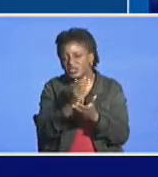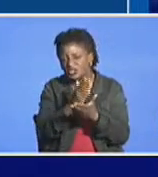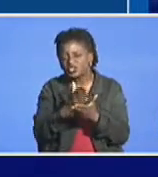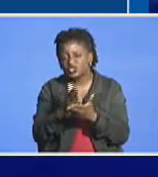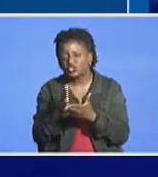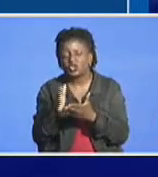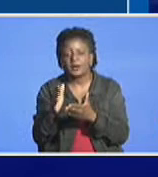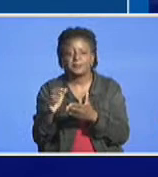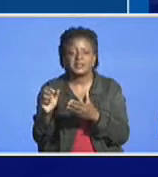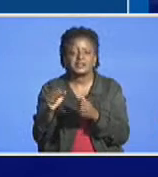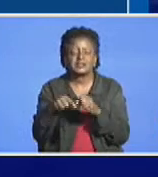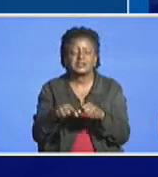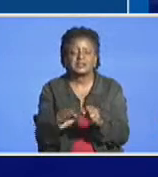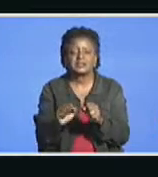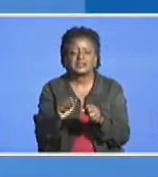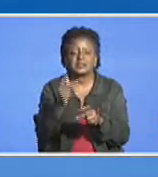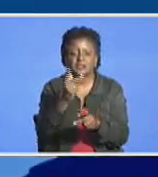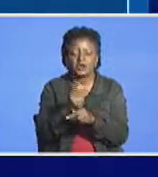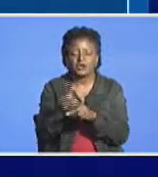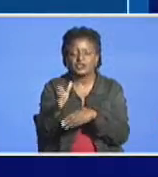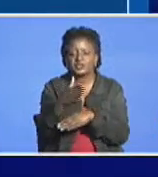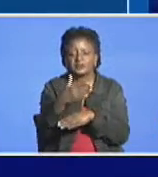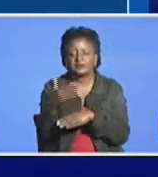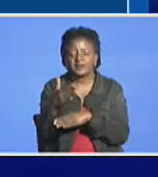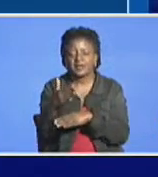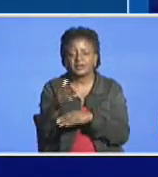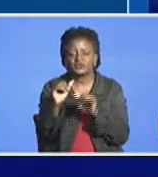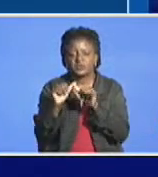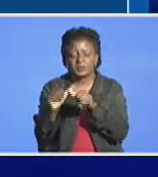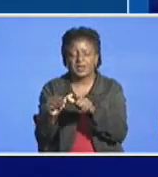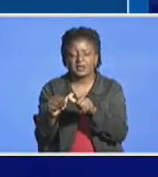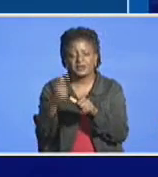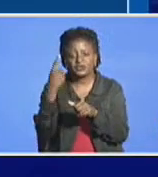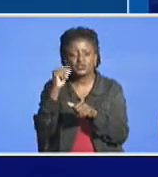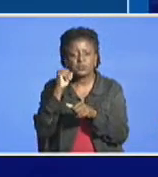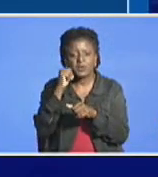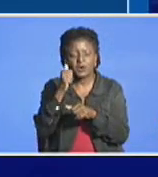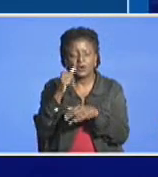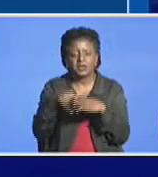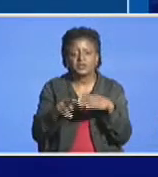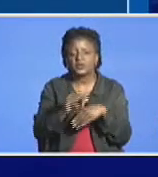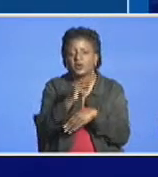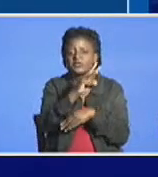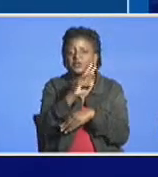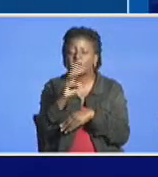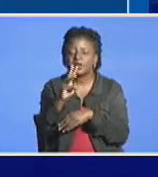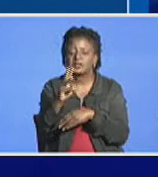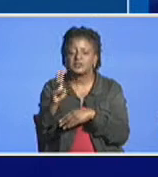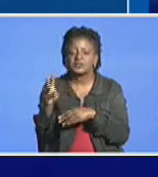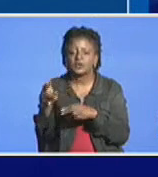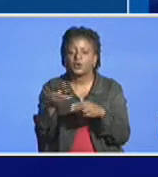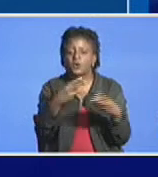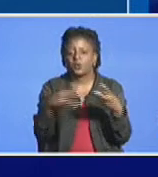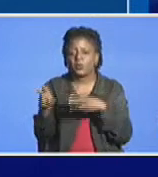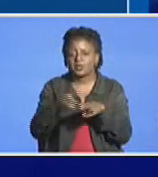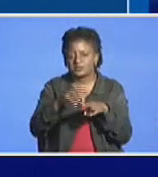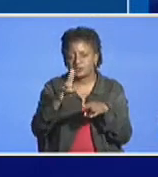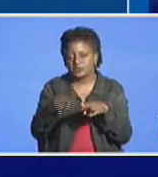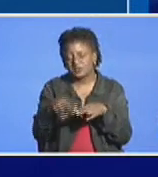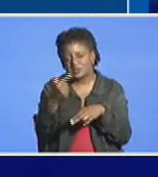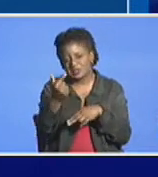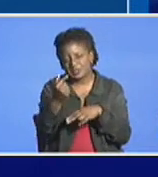ocean. Caution flags remain for the central and southeastern islands tonight. Tomorrow in the northwestern islands, the winds fall off just a tad,